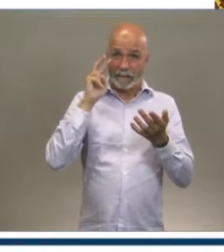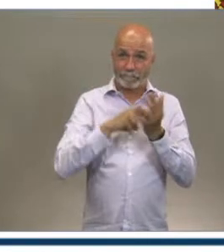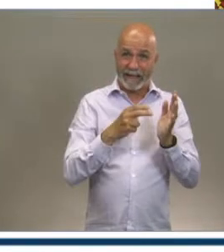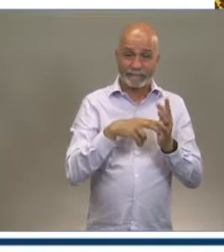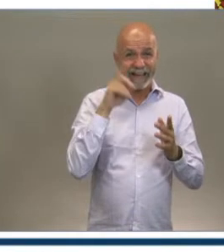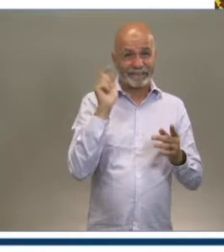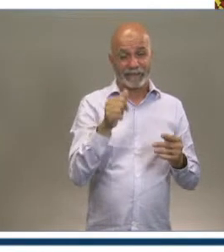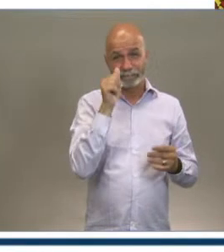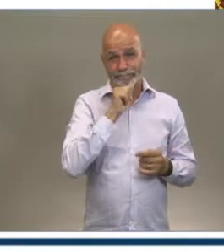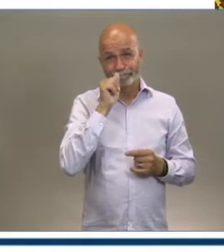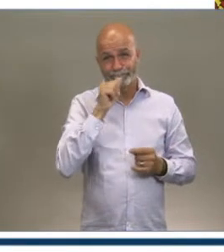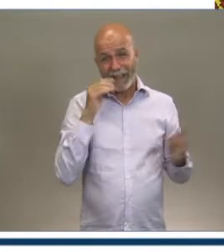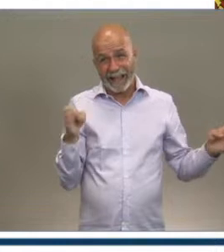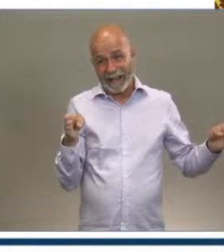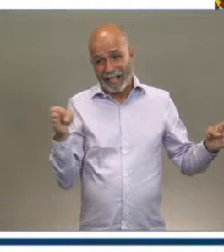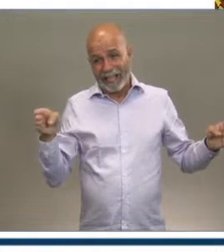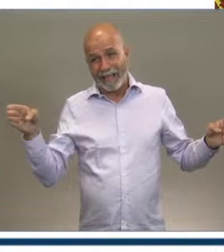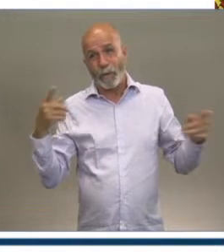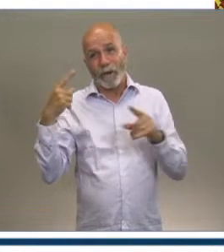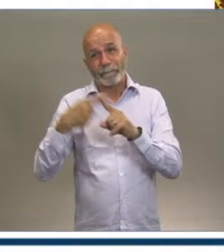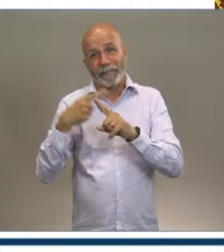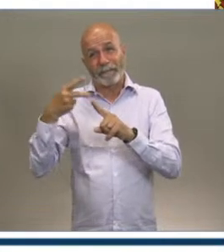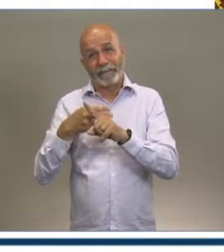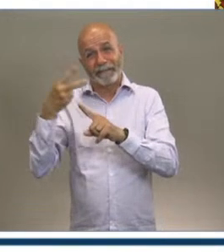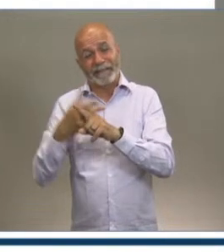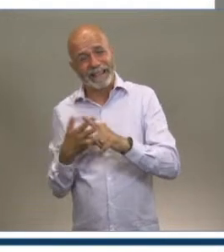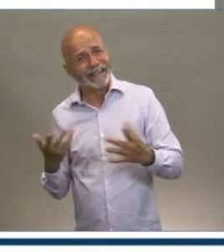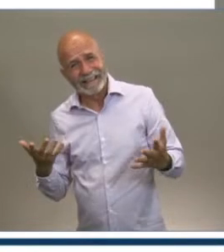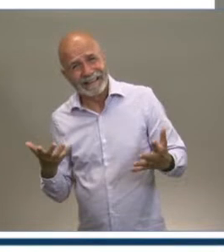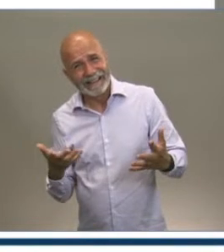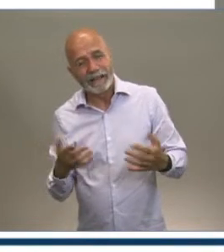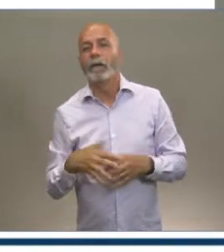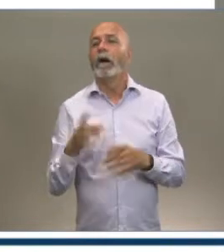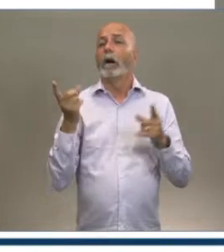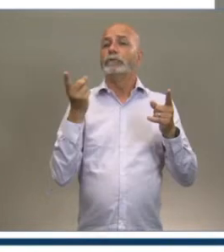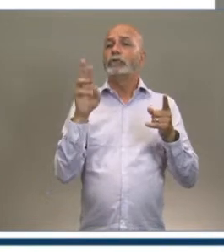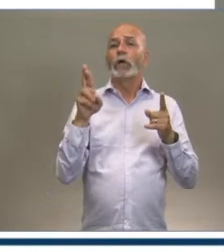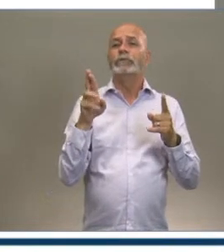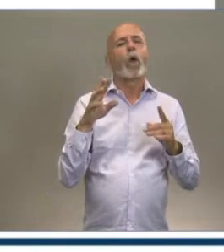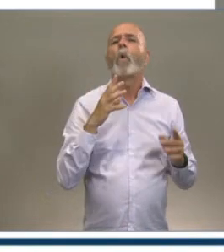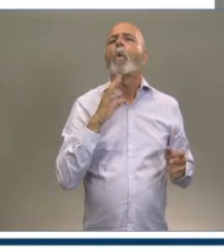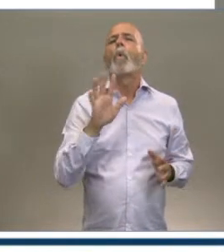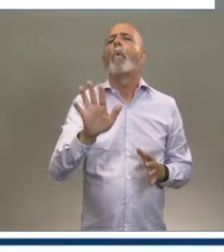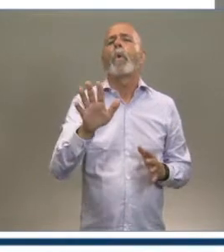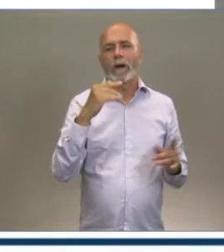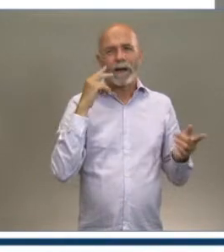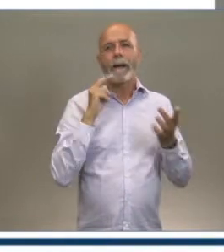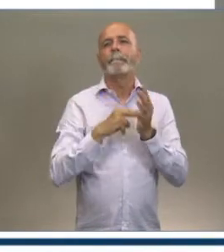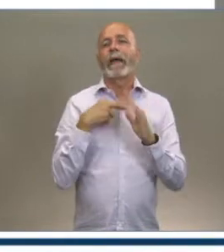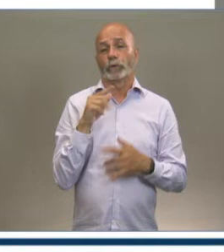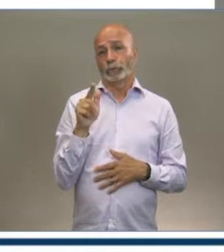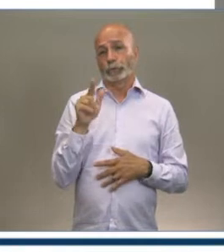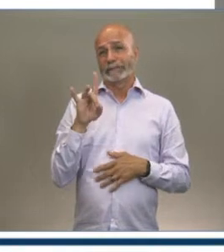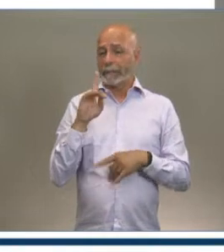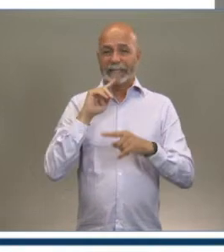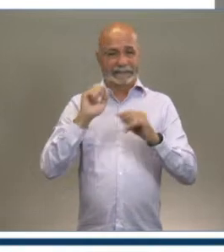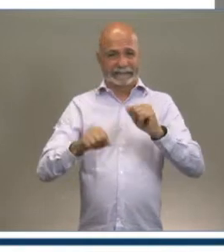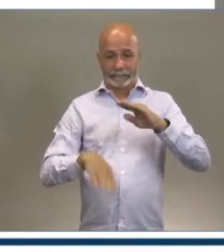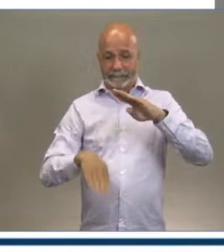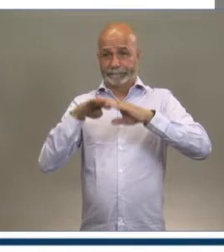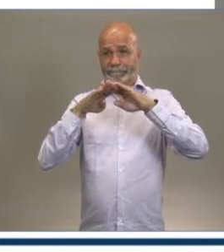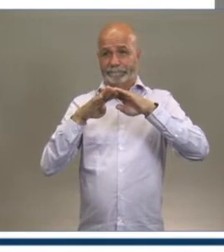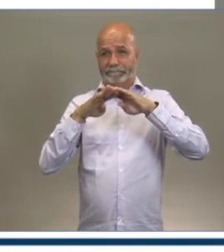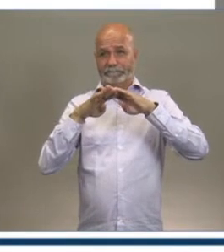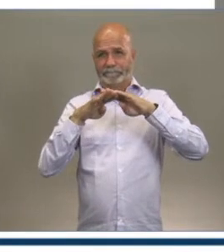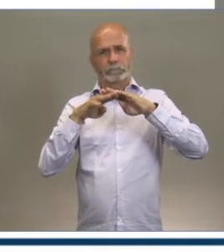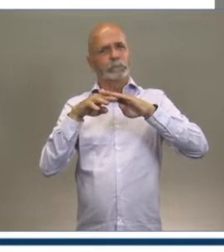concerned? No, I mean 28 days is the minimum interval for all these vaccines. So you have to do at least that 28